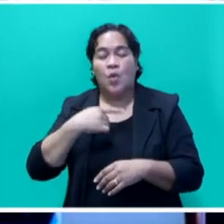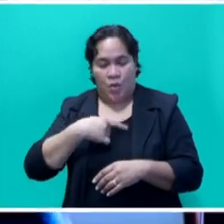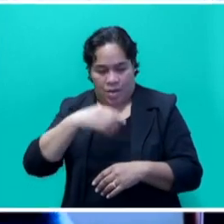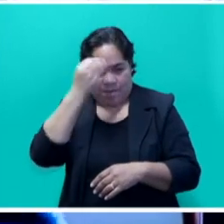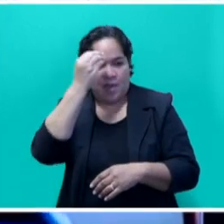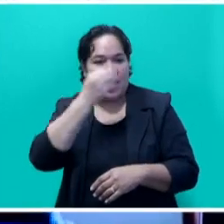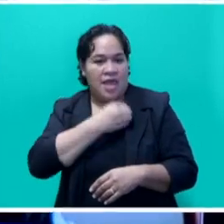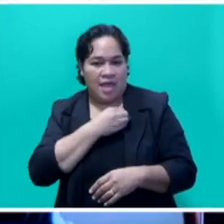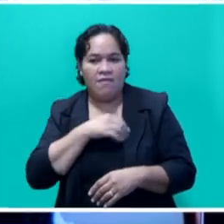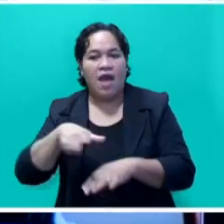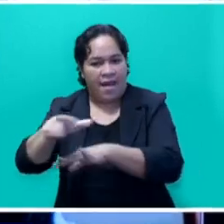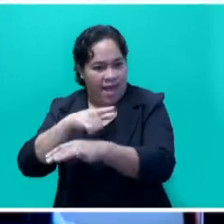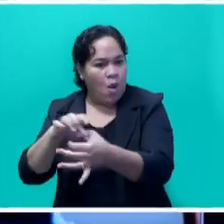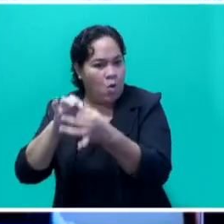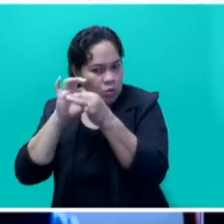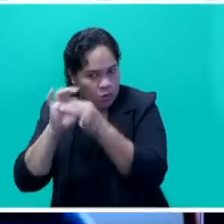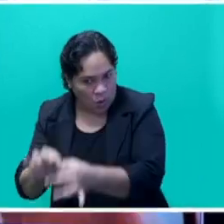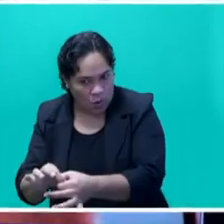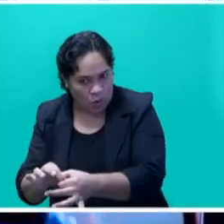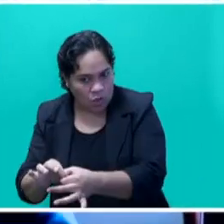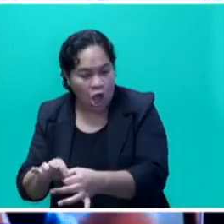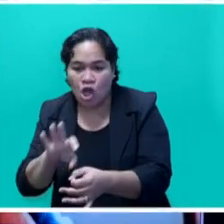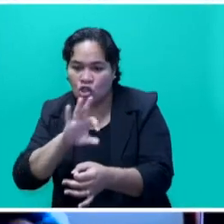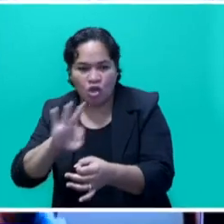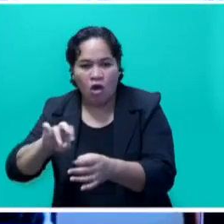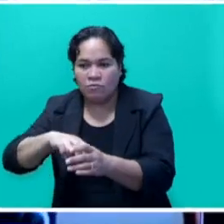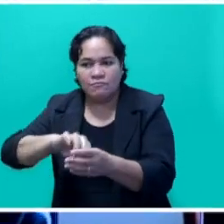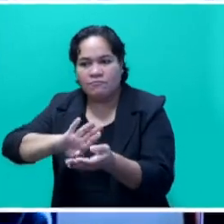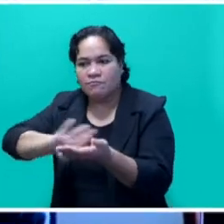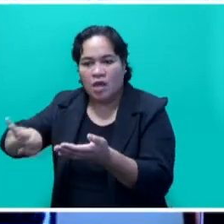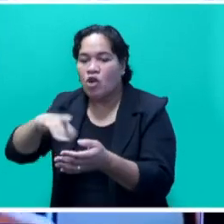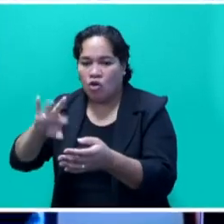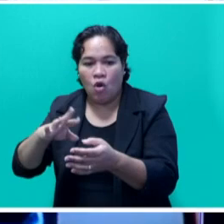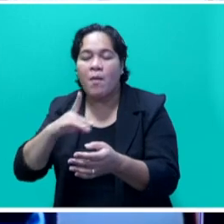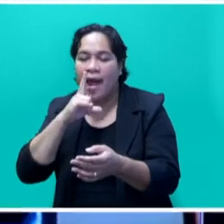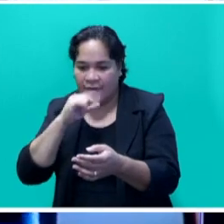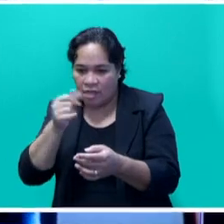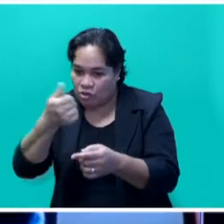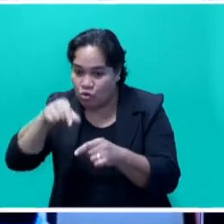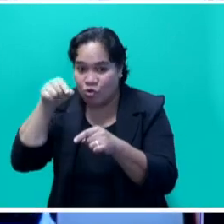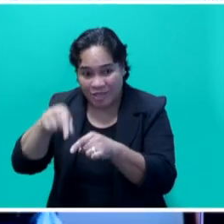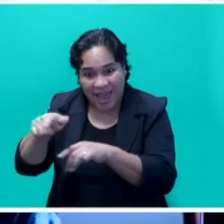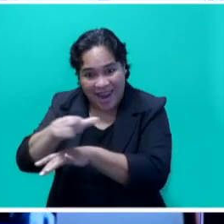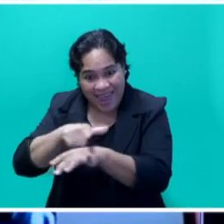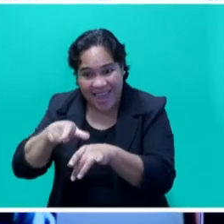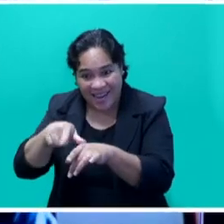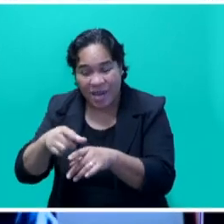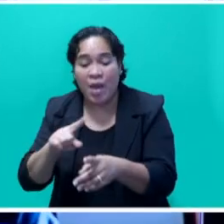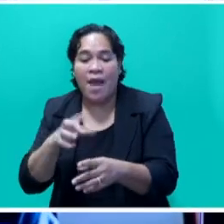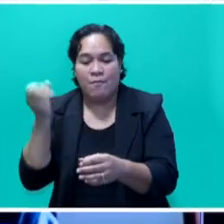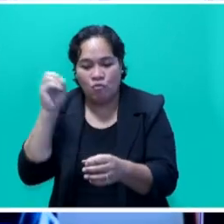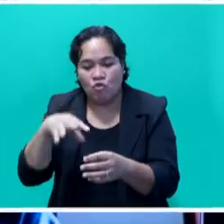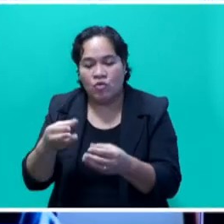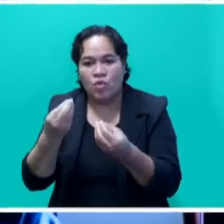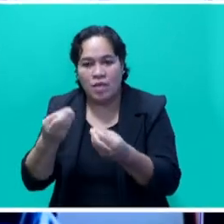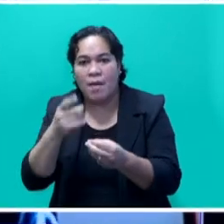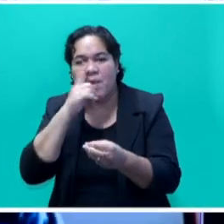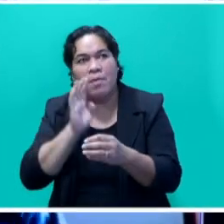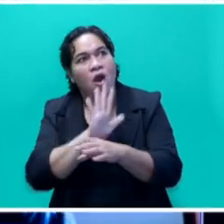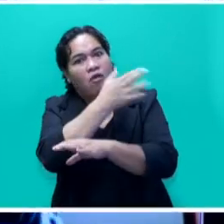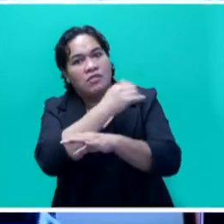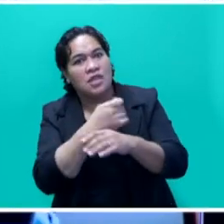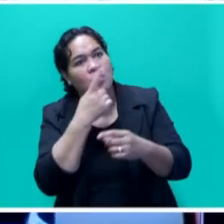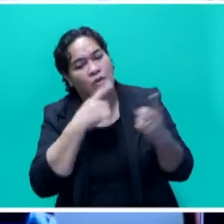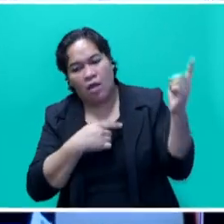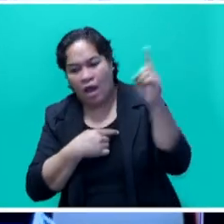owned land, don't permanently alienate it, but still have economic growth, still put the value. So when foreigners come to Fiji,